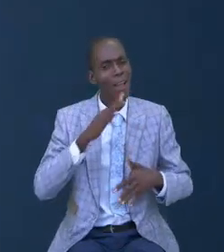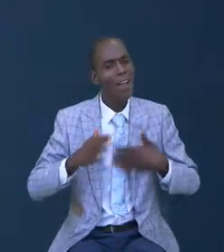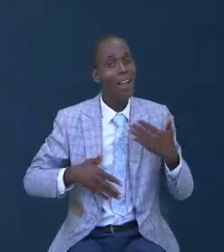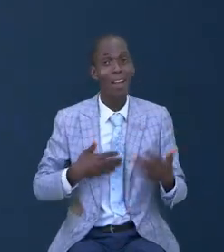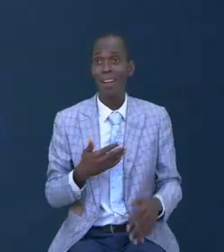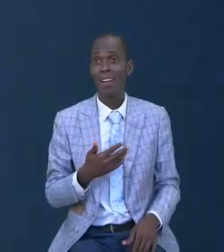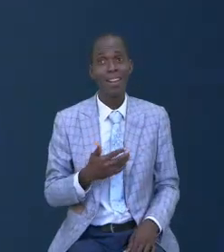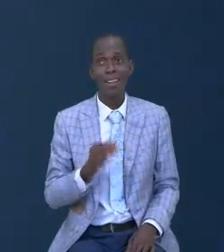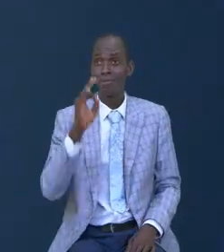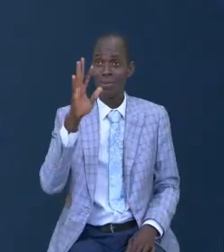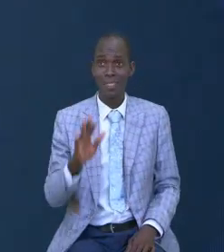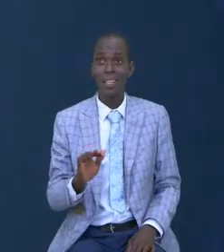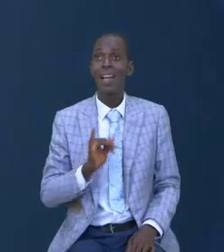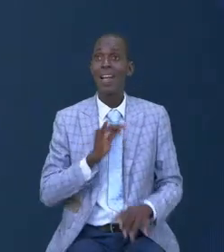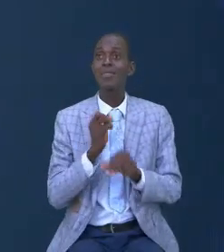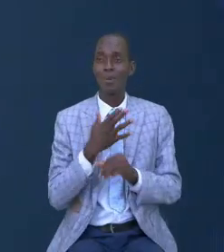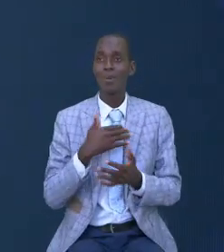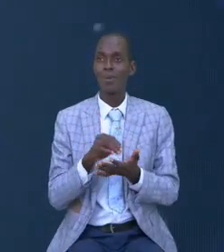said, preacher, I got it.